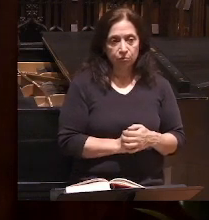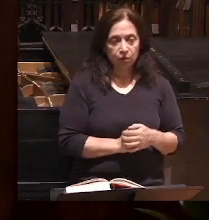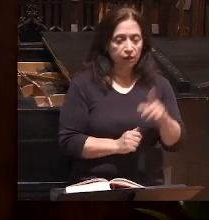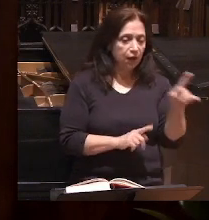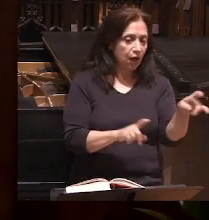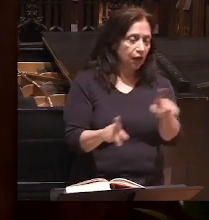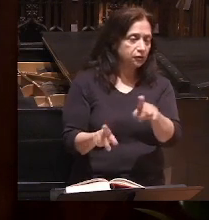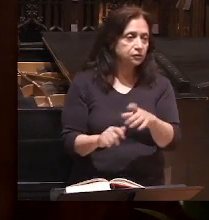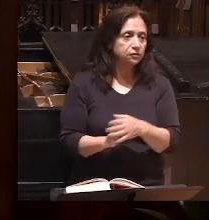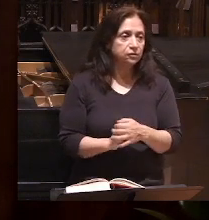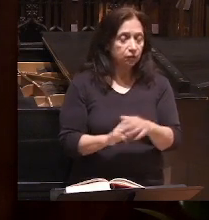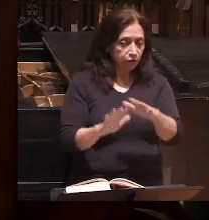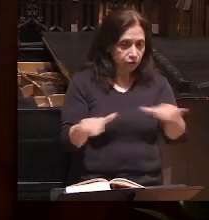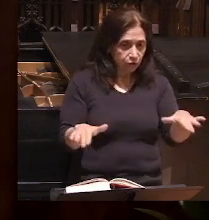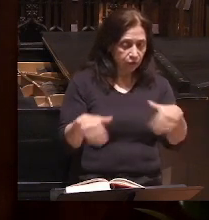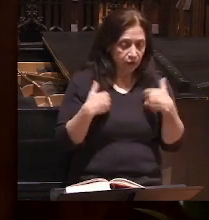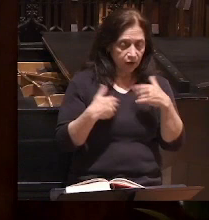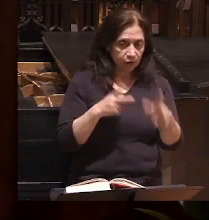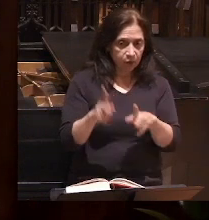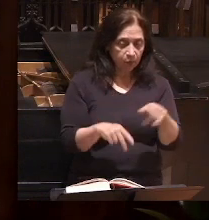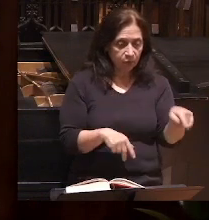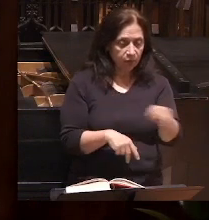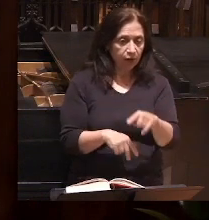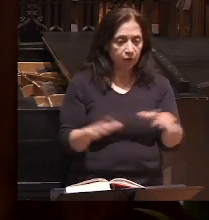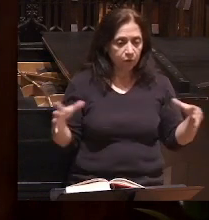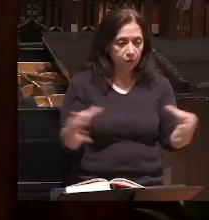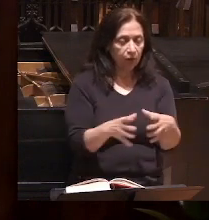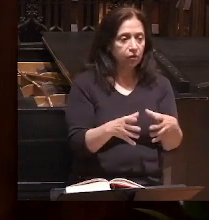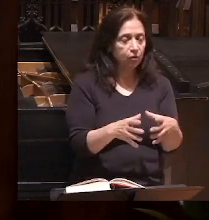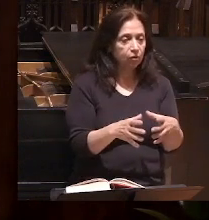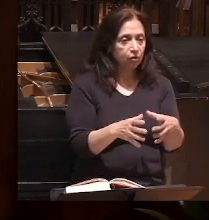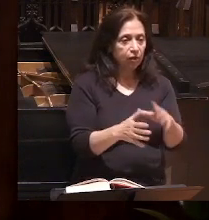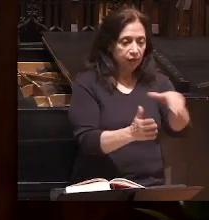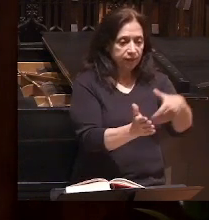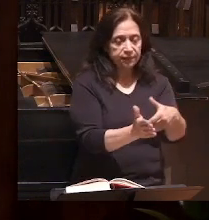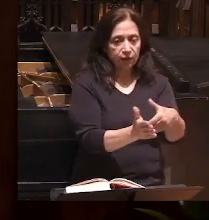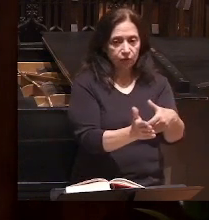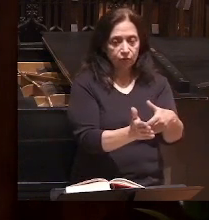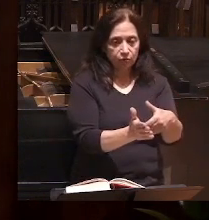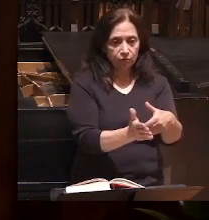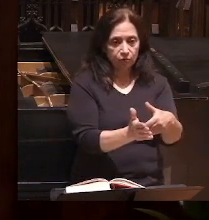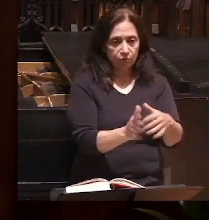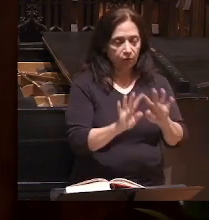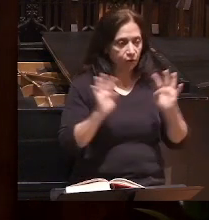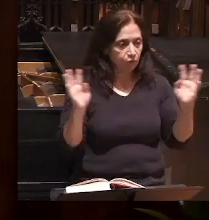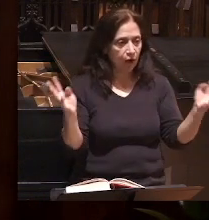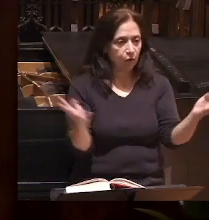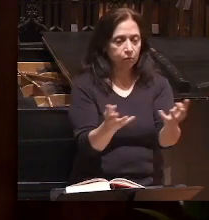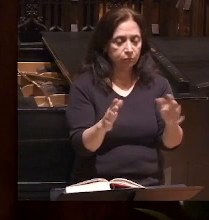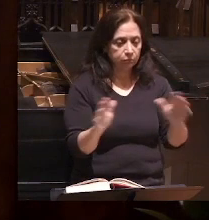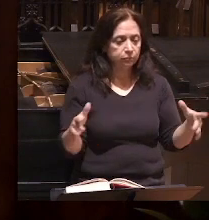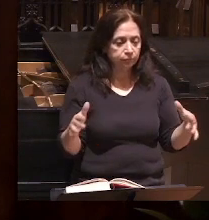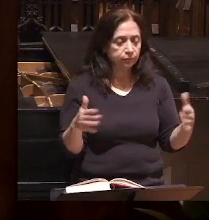they asked children and young people who were there to gather in the center of the crowd.